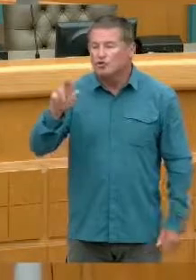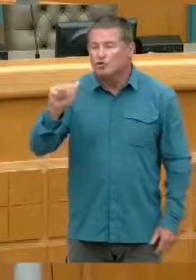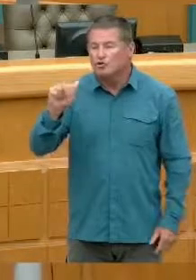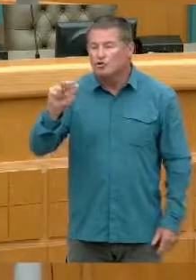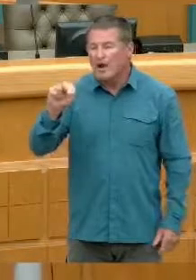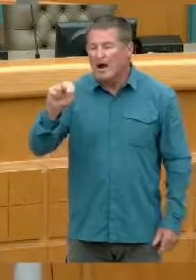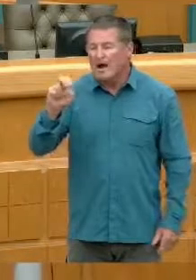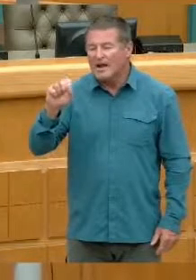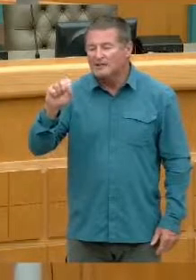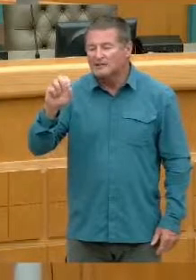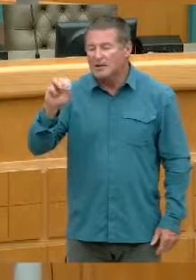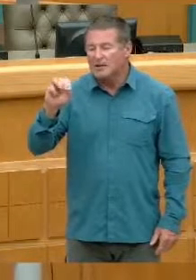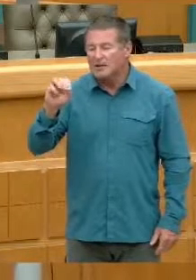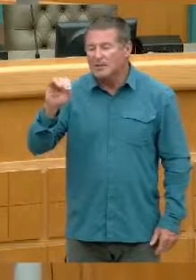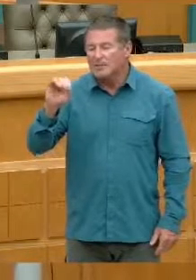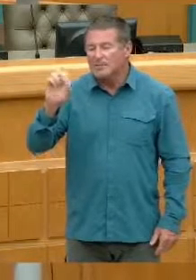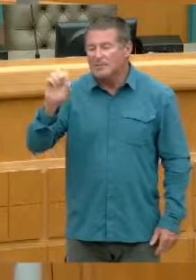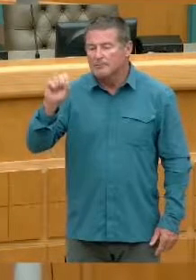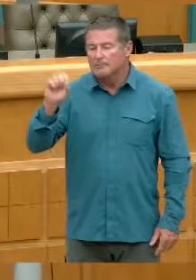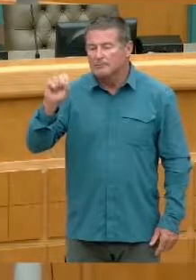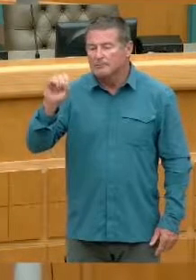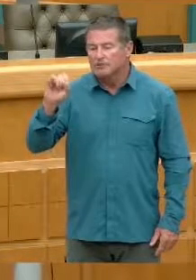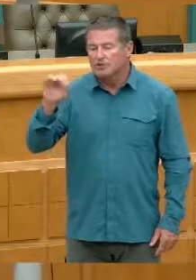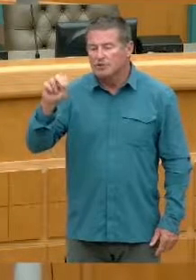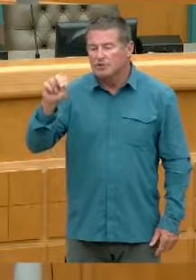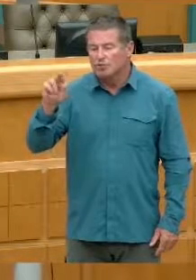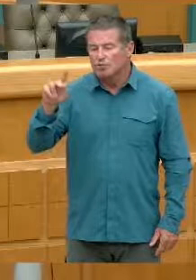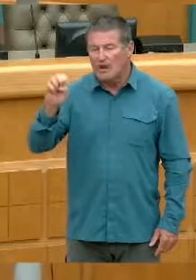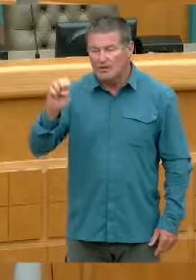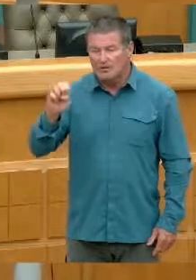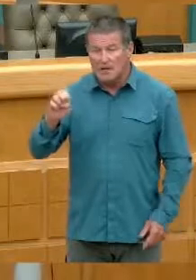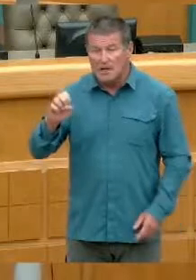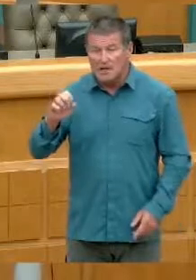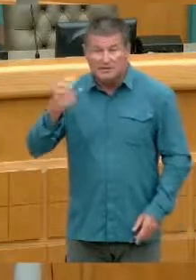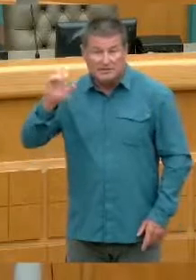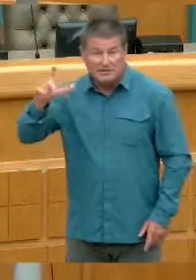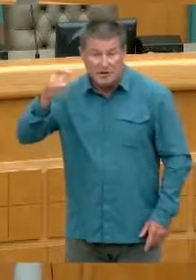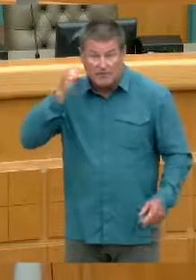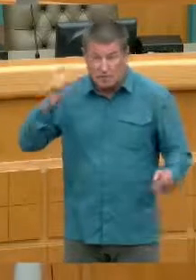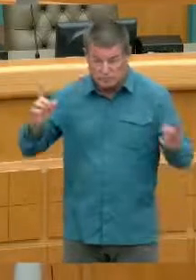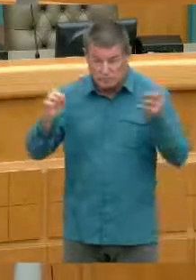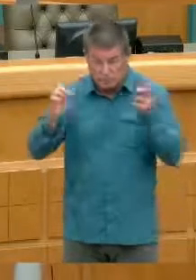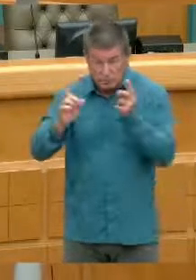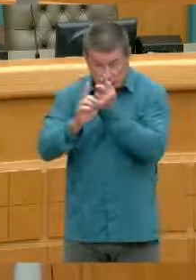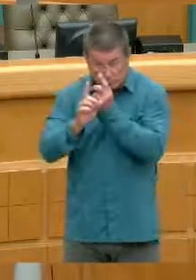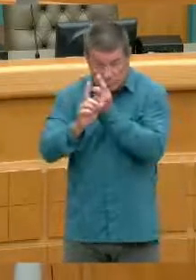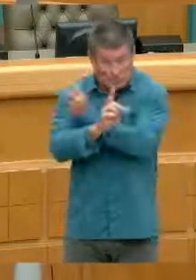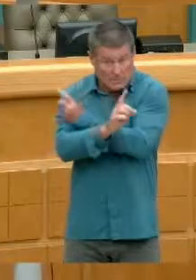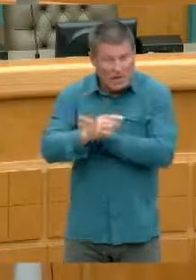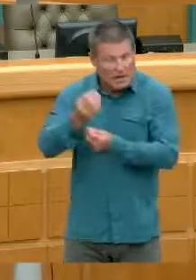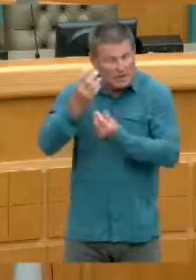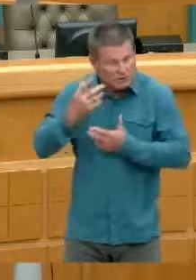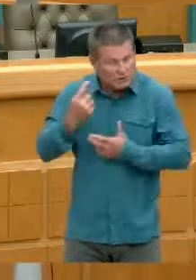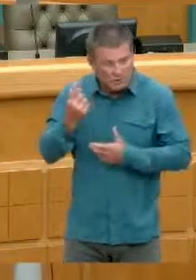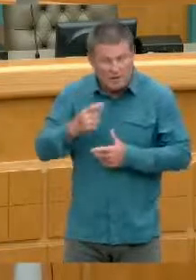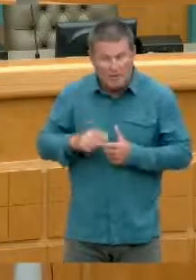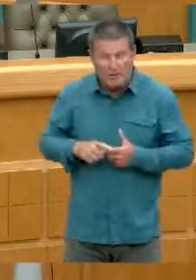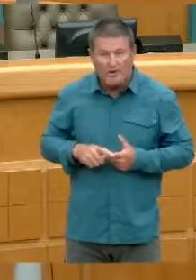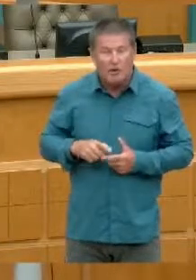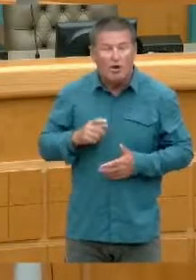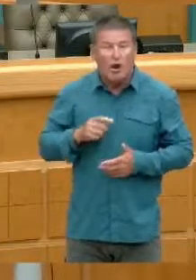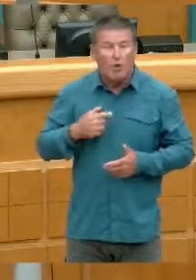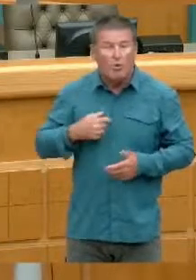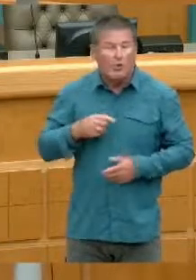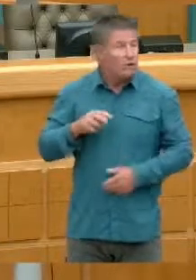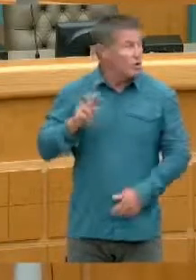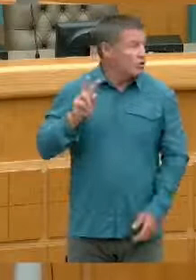phone metrics tell us a little bit about and how it's changing. Now, what 2.8 represents is our best estimate in South Texas of what the transmission